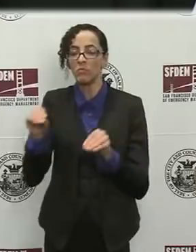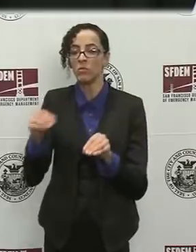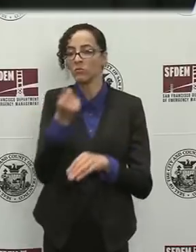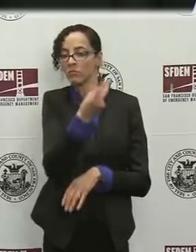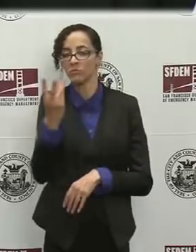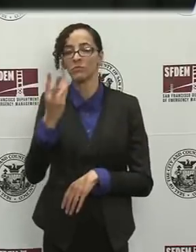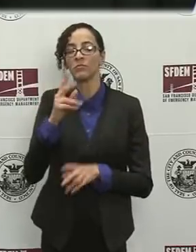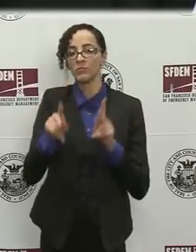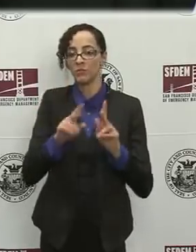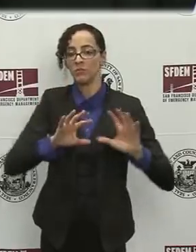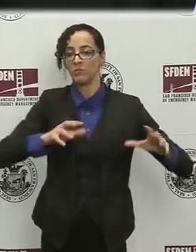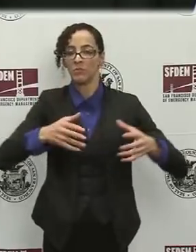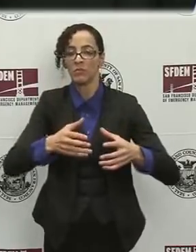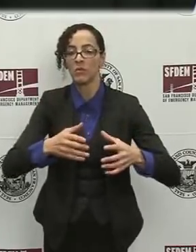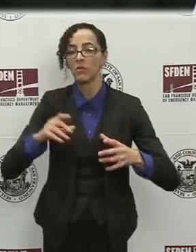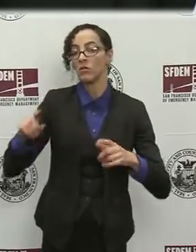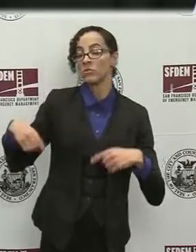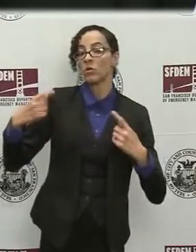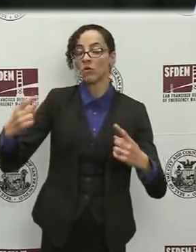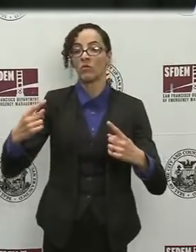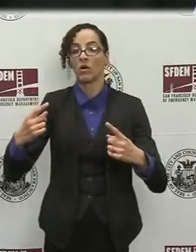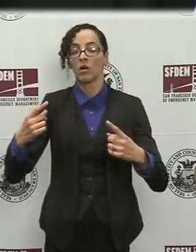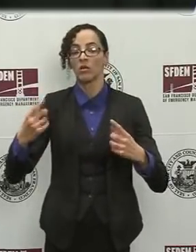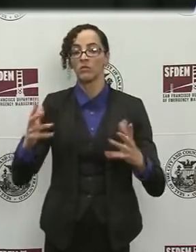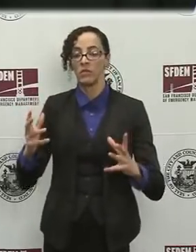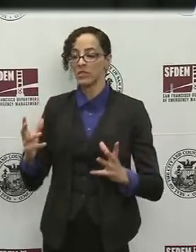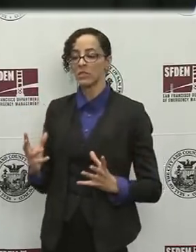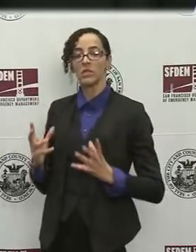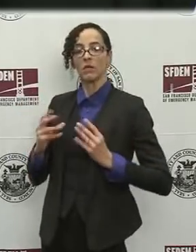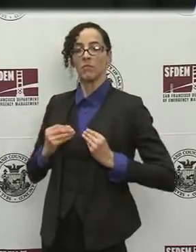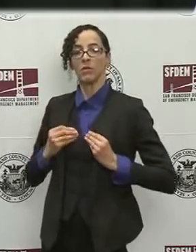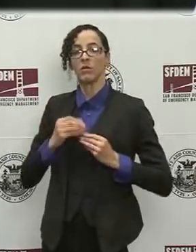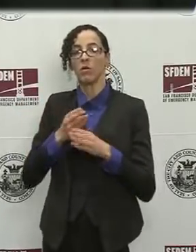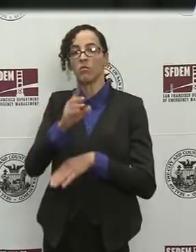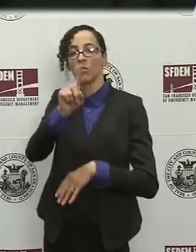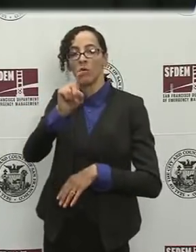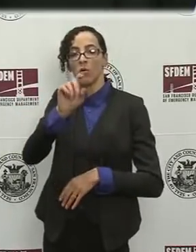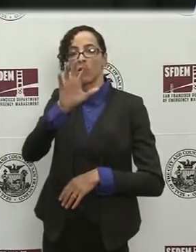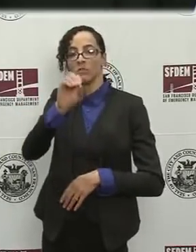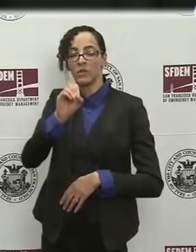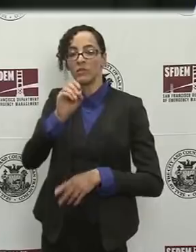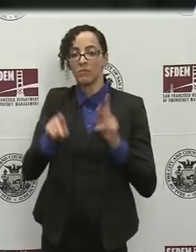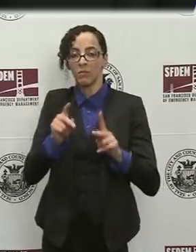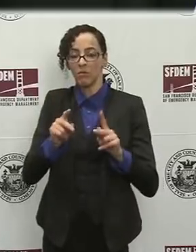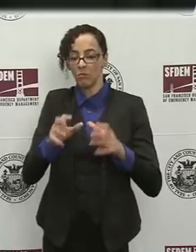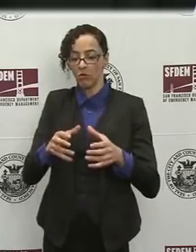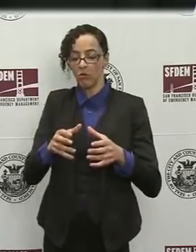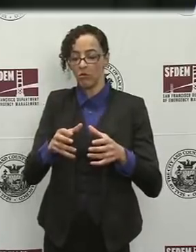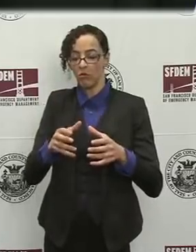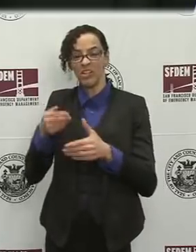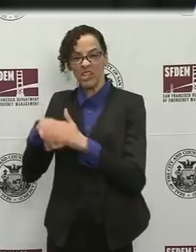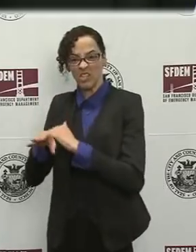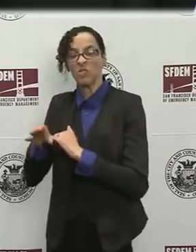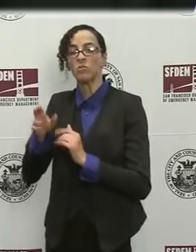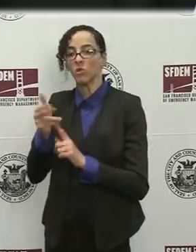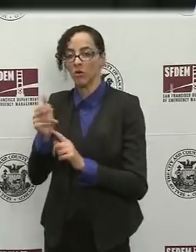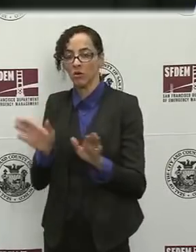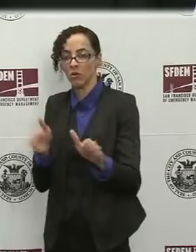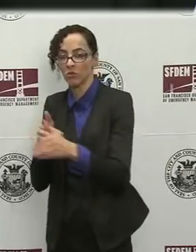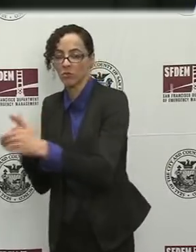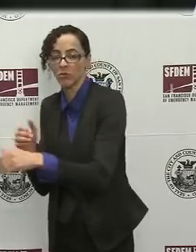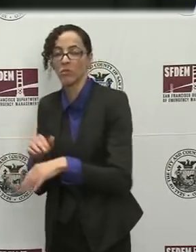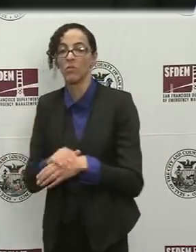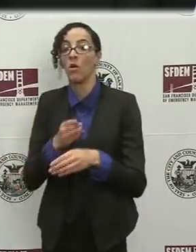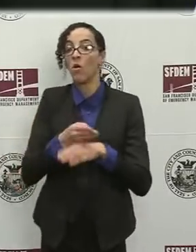or admitted over 150 individuals into these rooms, with another 40 vulnerable adults